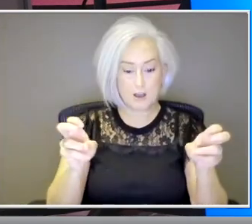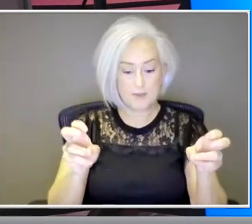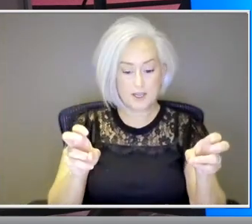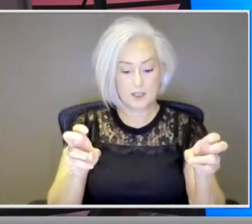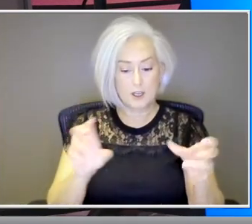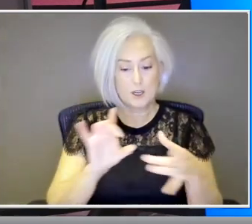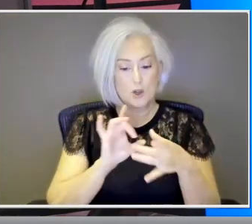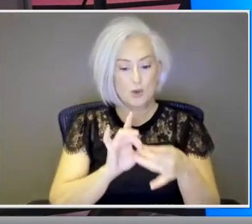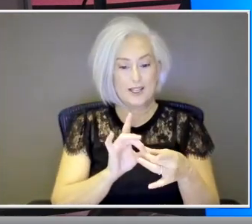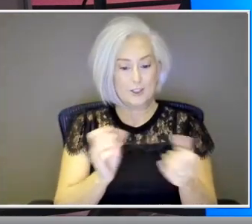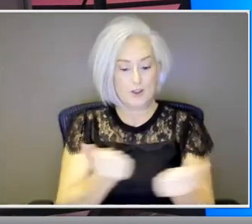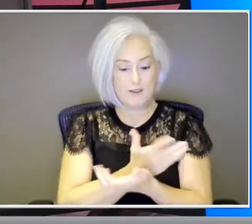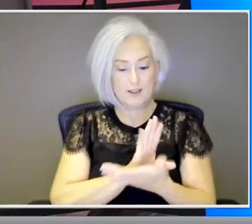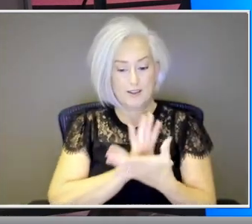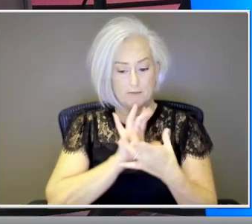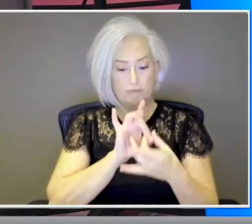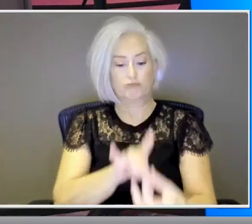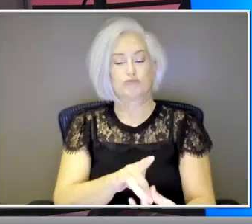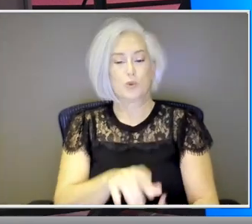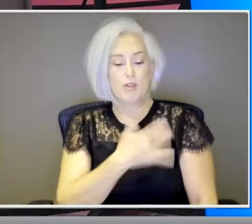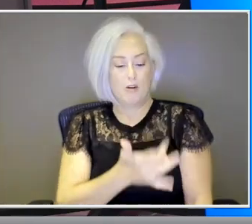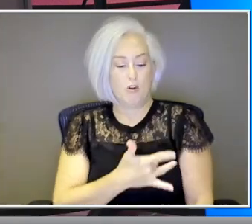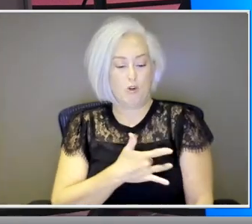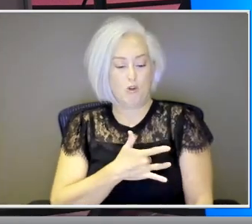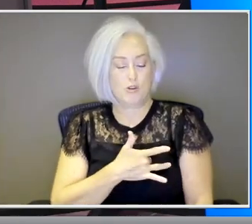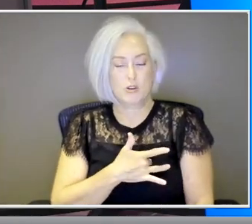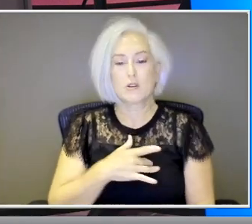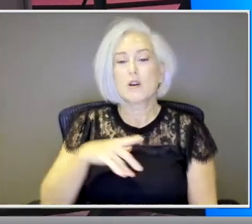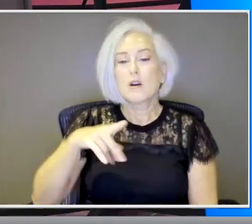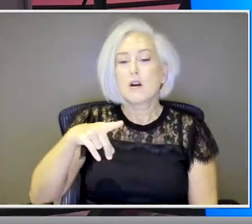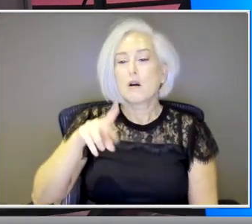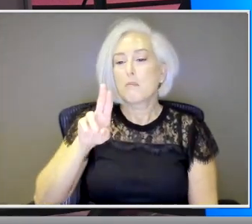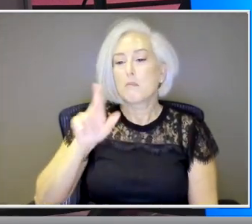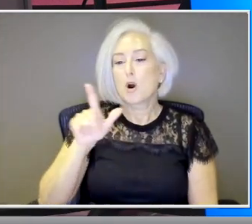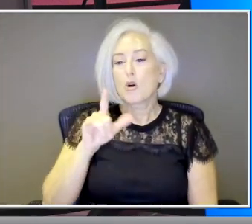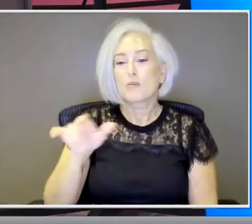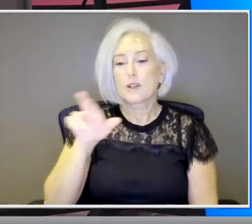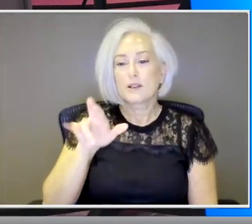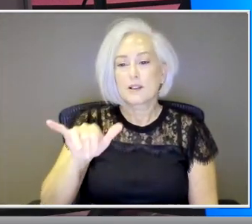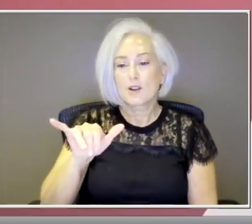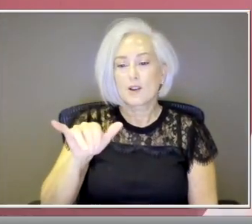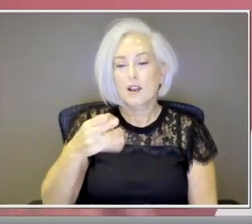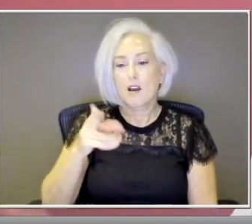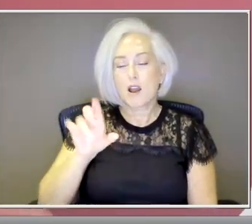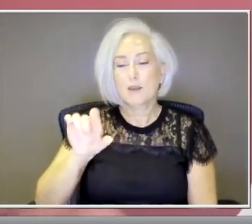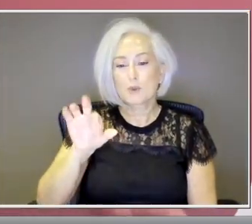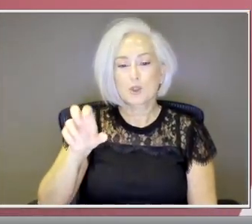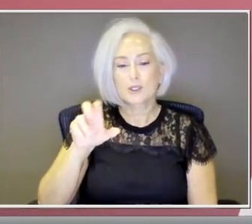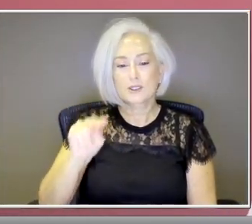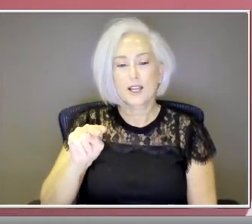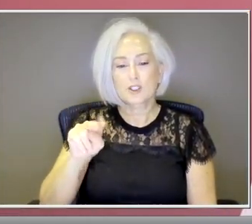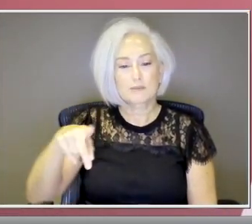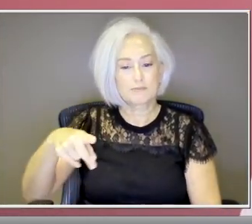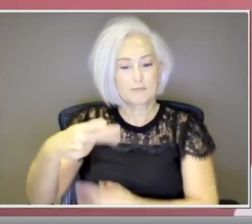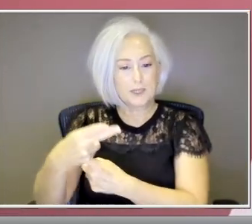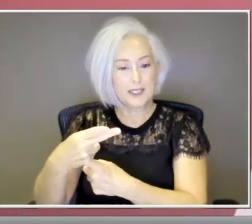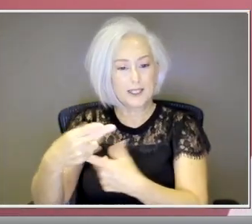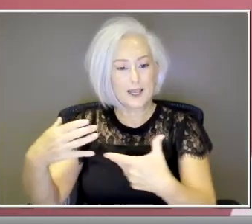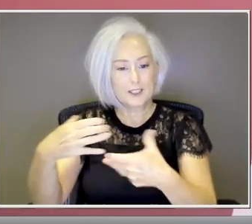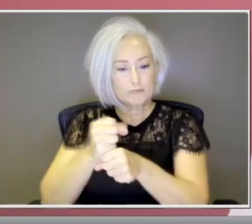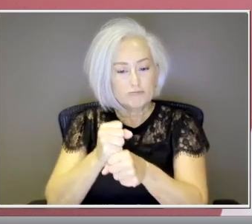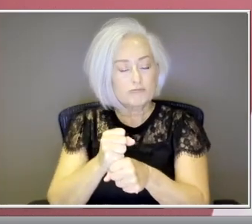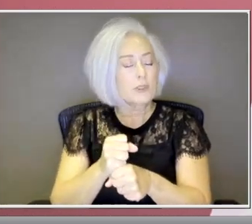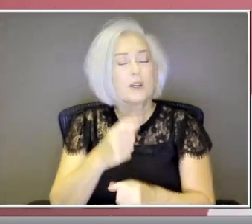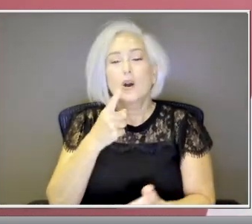explain to our viewers, what is pulmonary hypertension? What's happening in the body? Yeah. First of all, we hate hearing those stories where